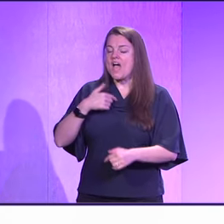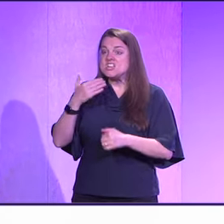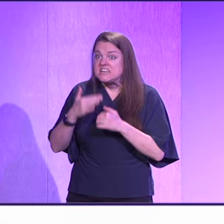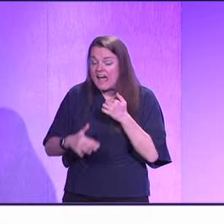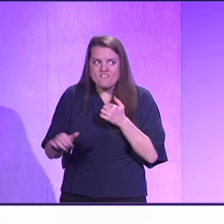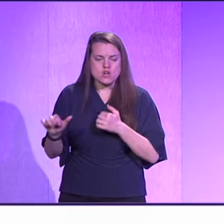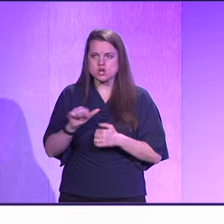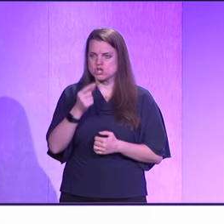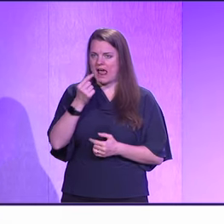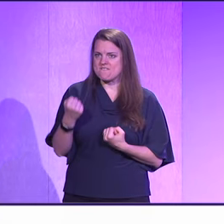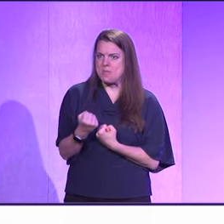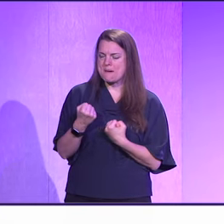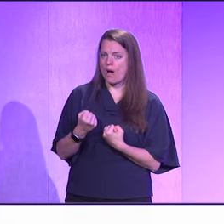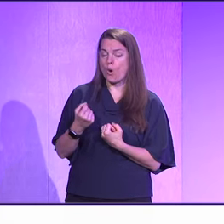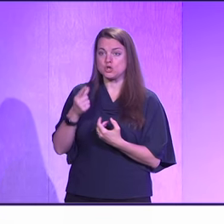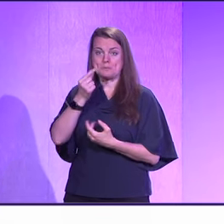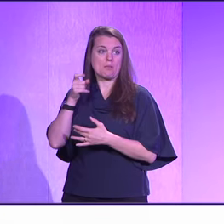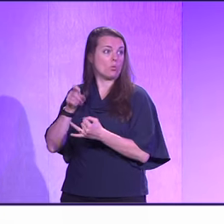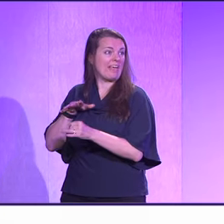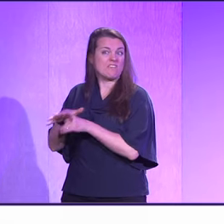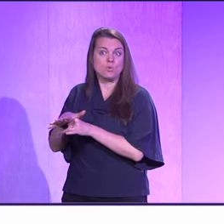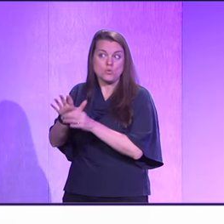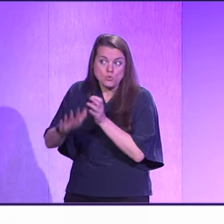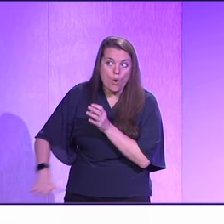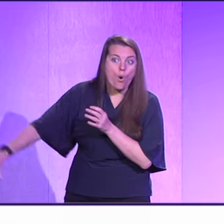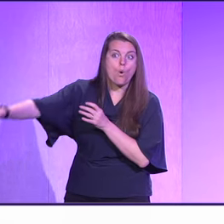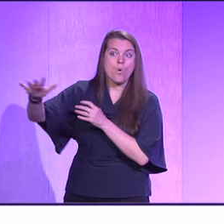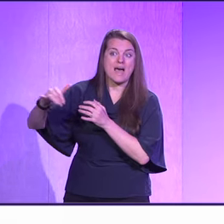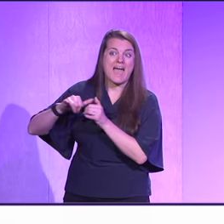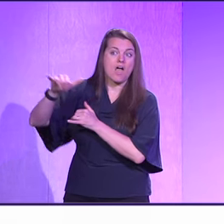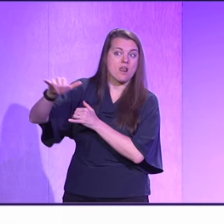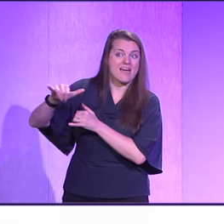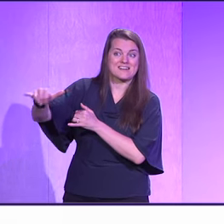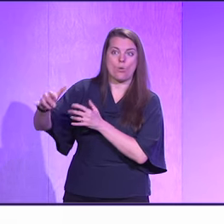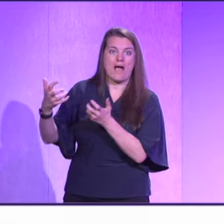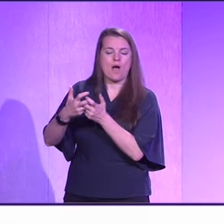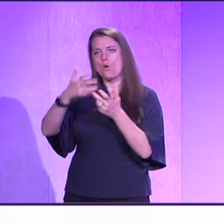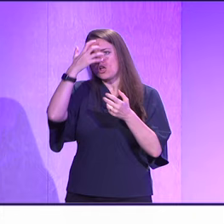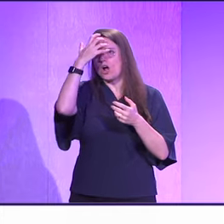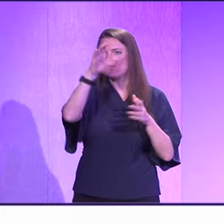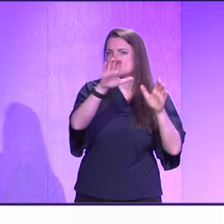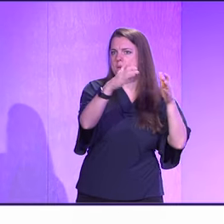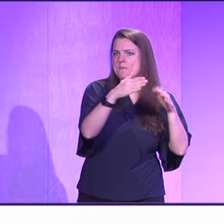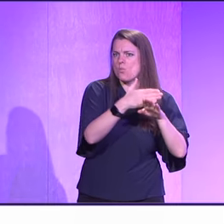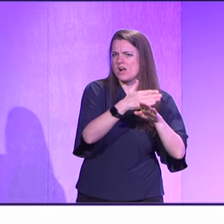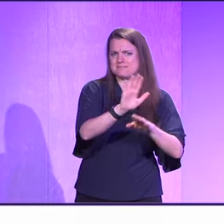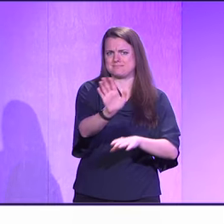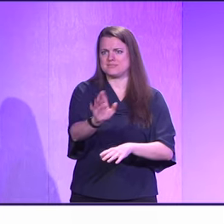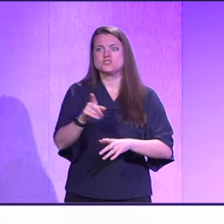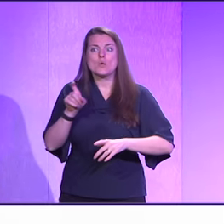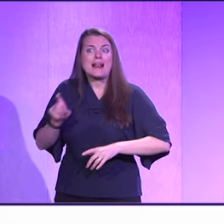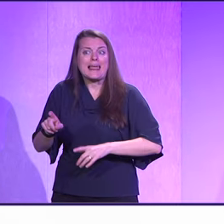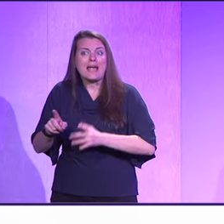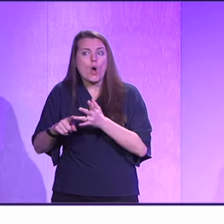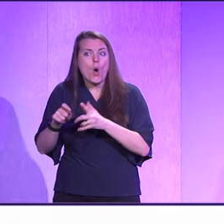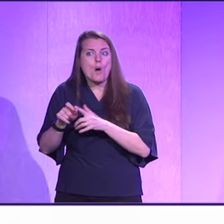how an entire airline or an entire government department works. I should never be able to do that. And so ClickOps is never